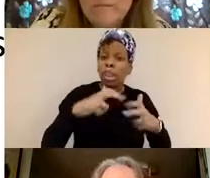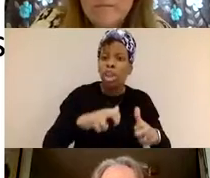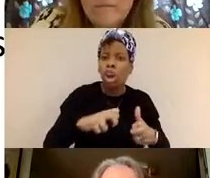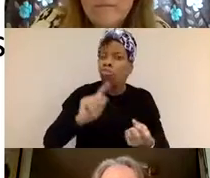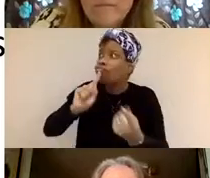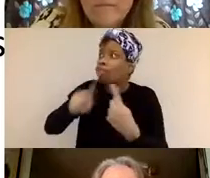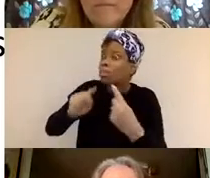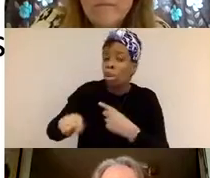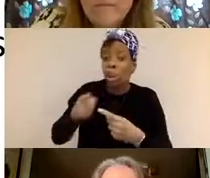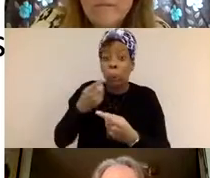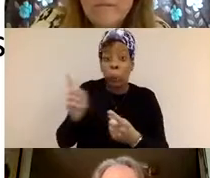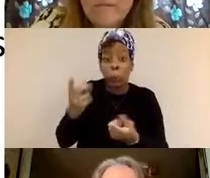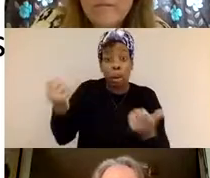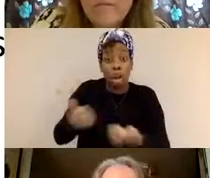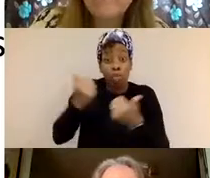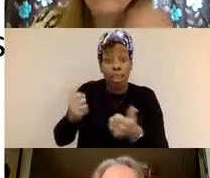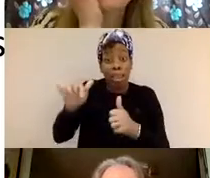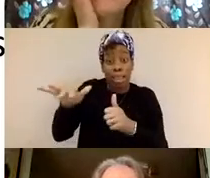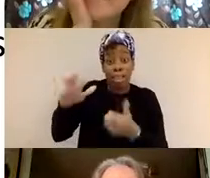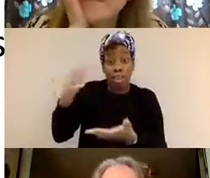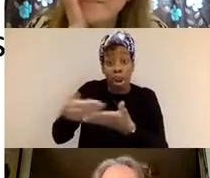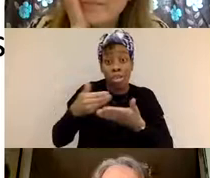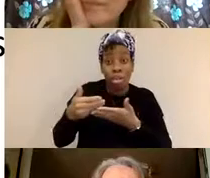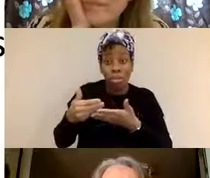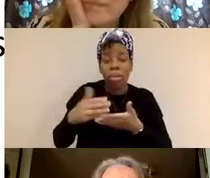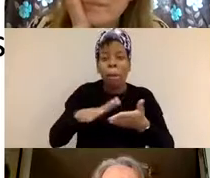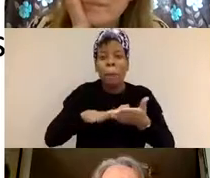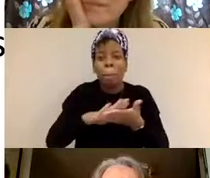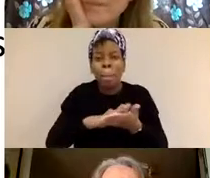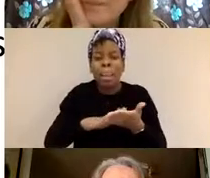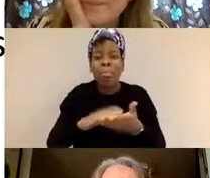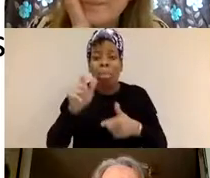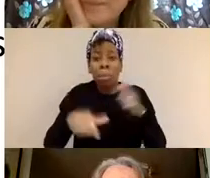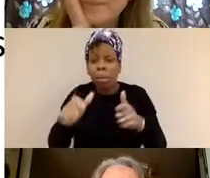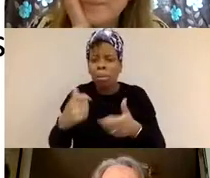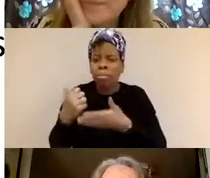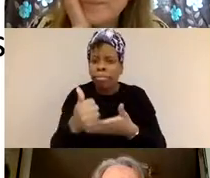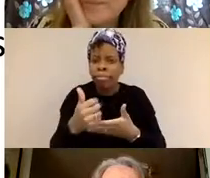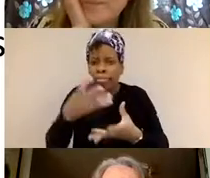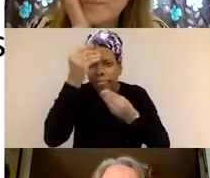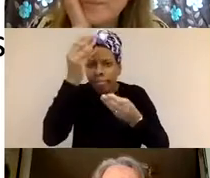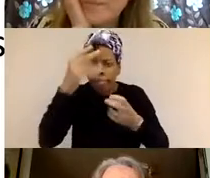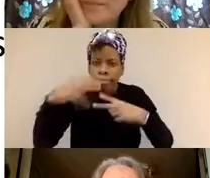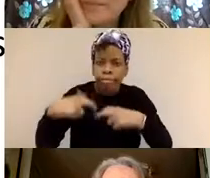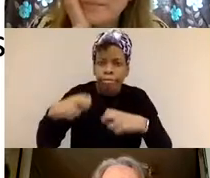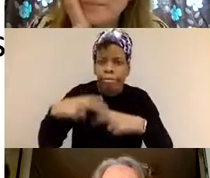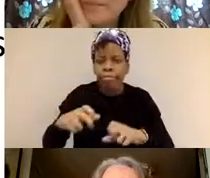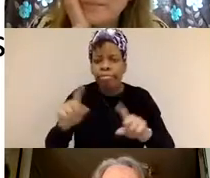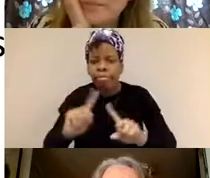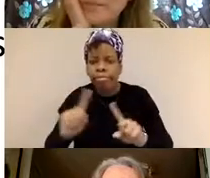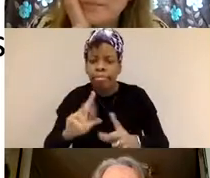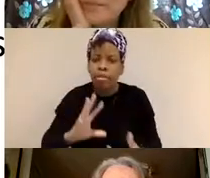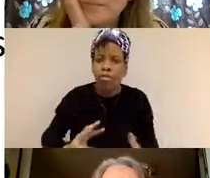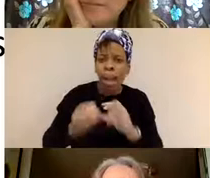collections. So participants will be equipped with those skills in researching and responding in some kind of creative